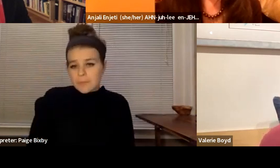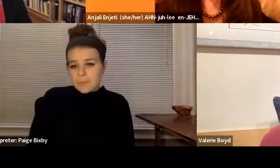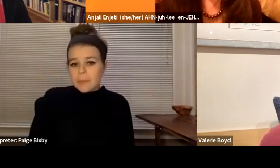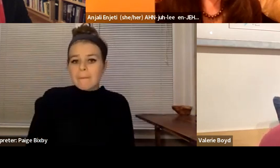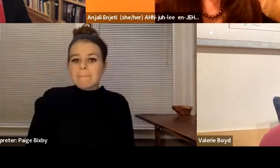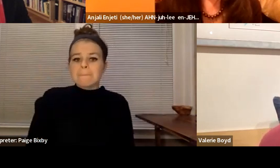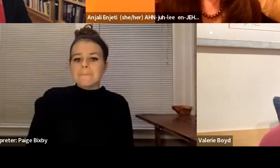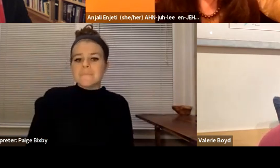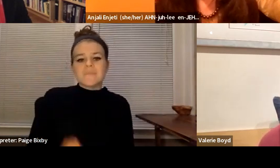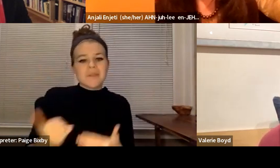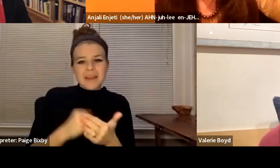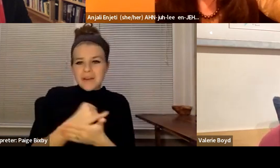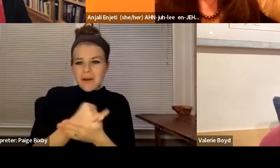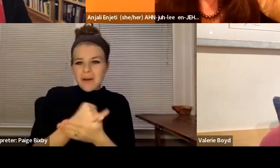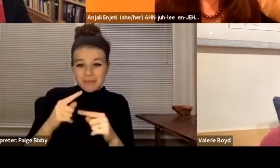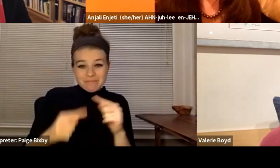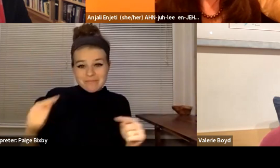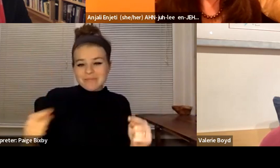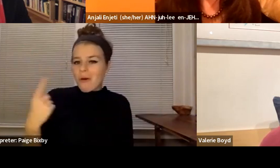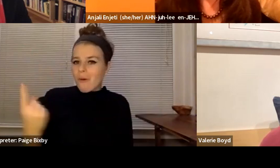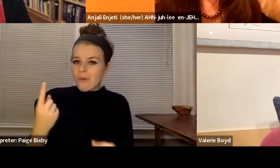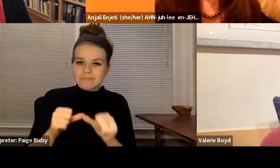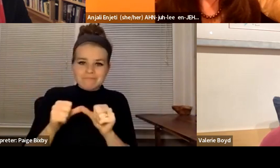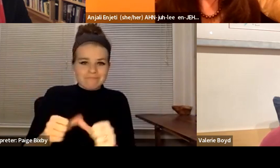arts have always sustained me.